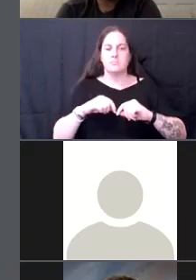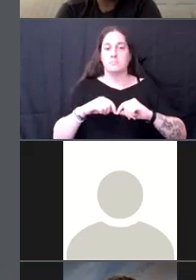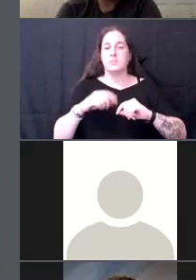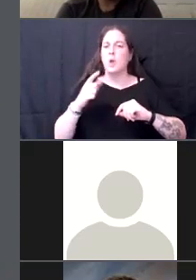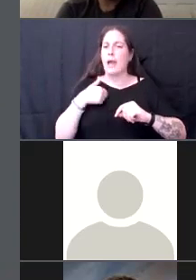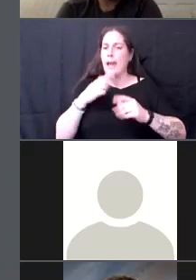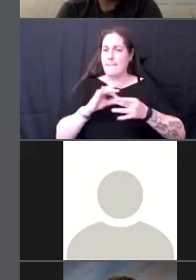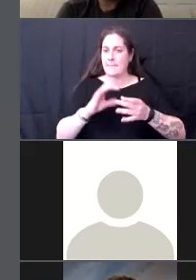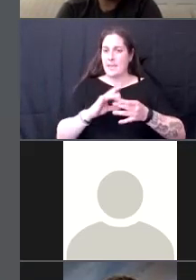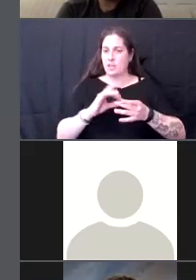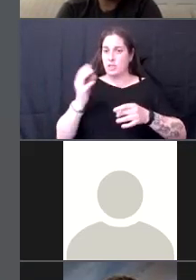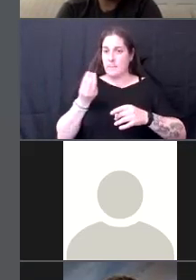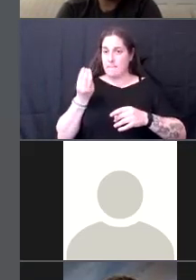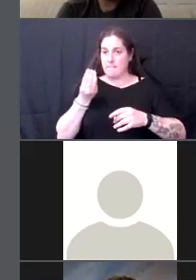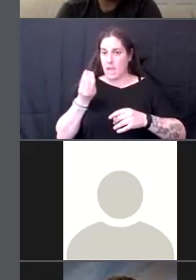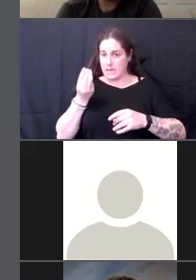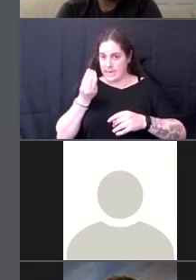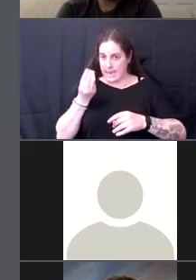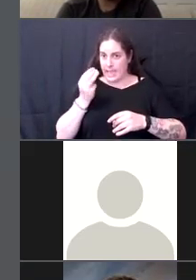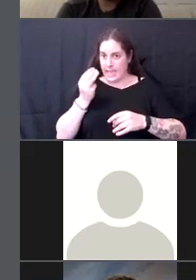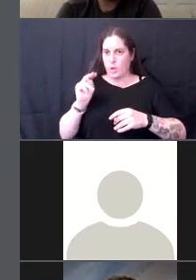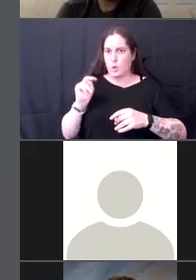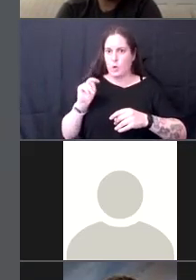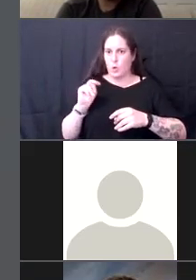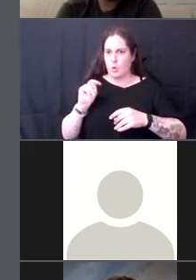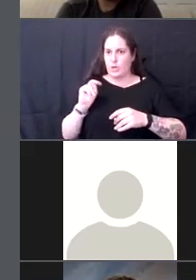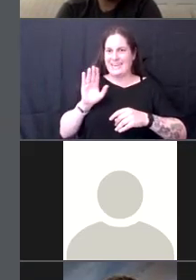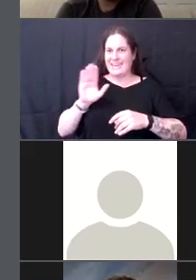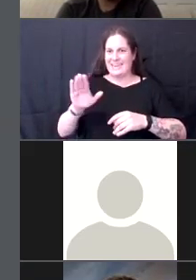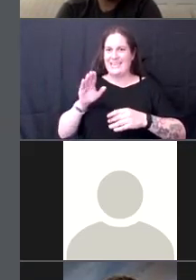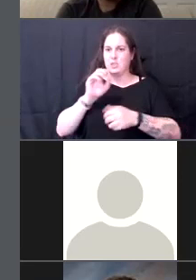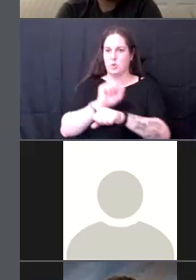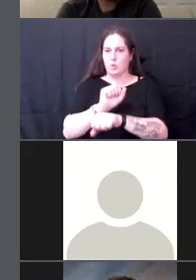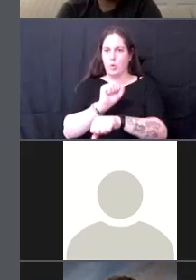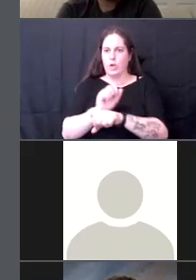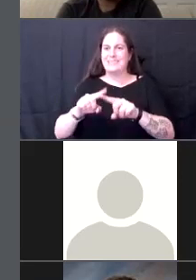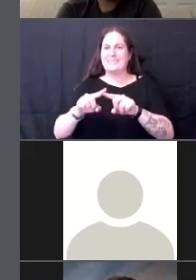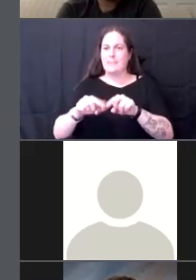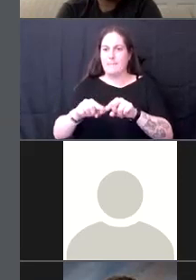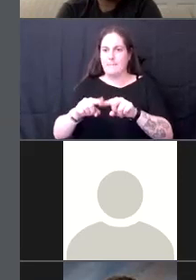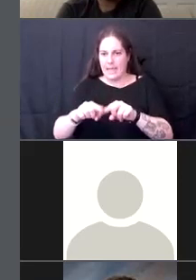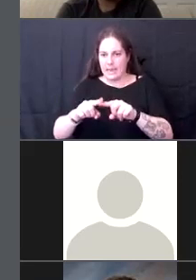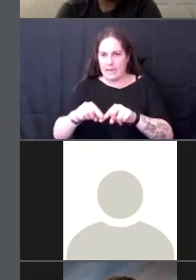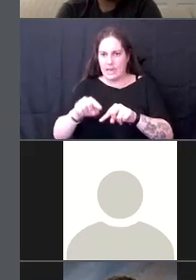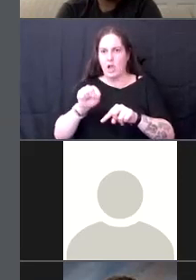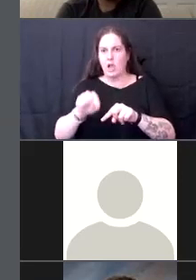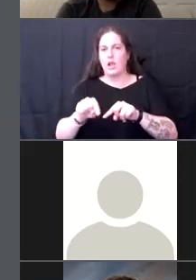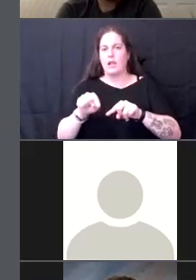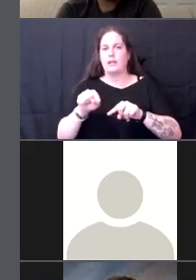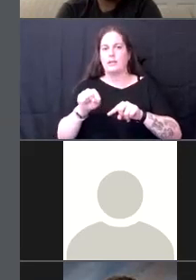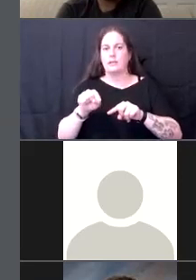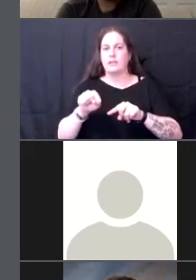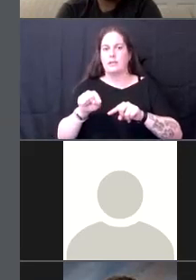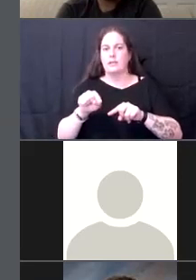scientists that Newton relied on when finding his law of gravitation